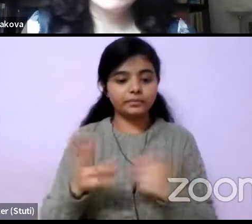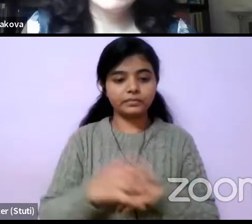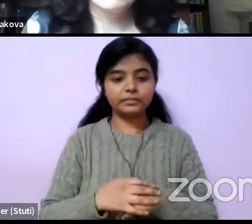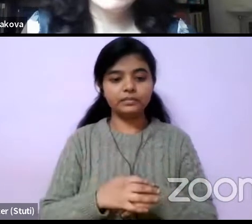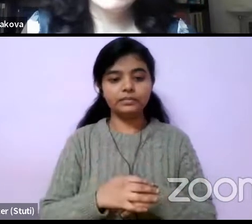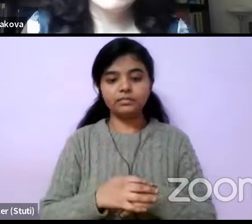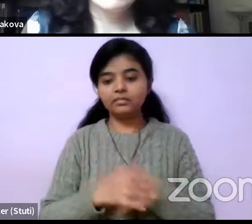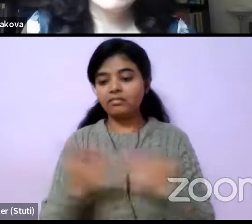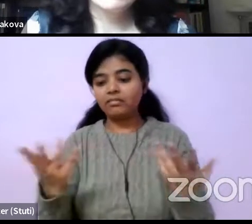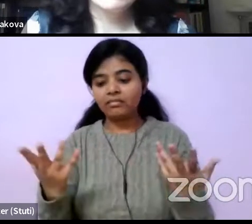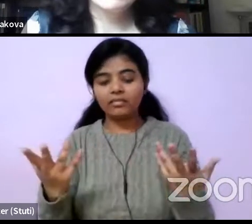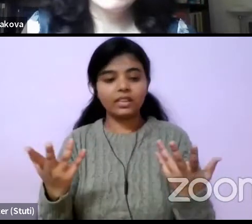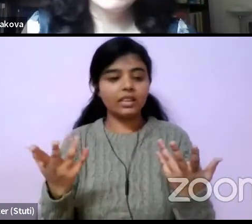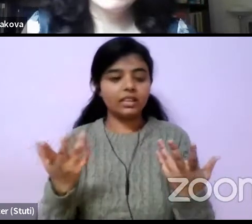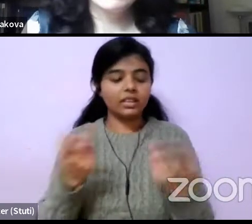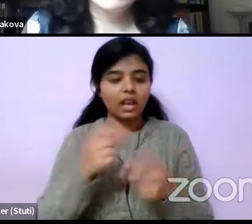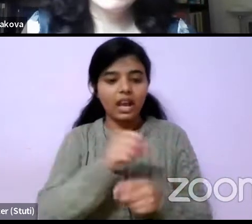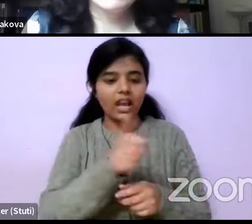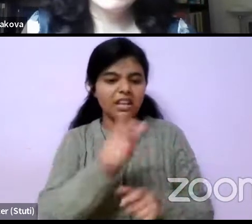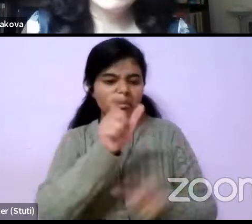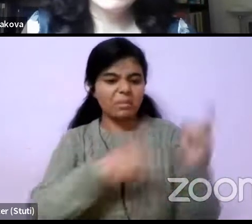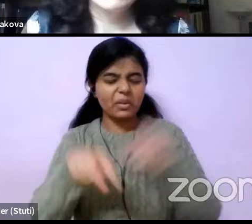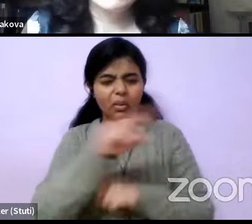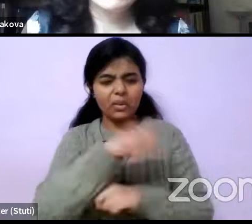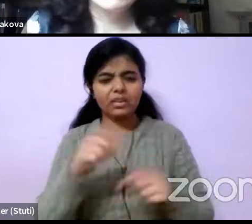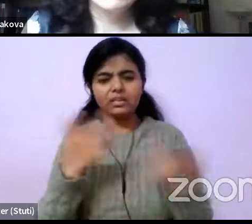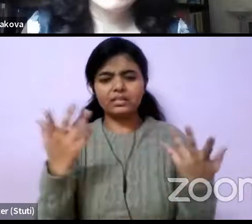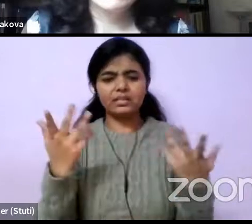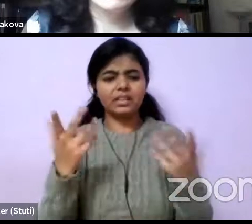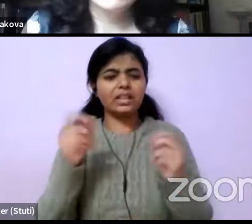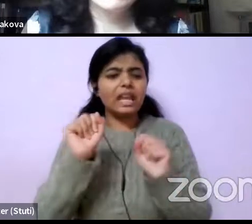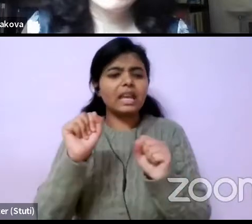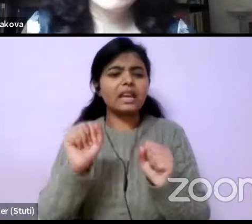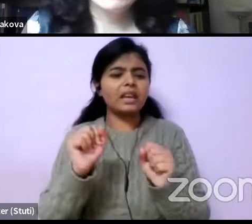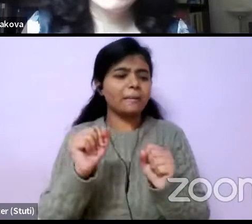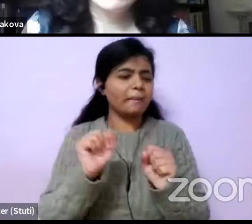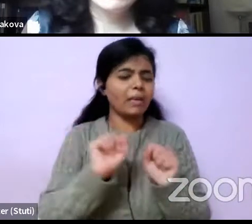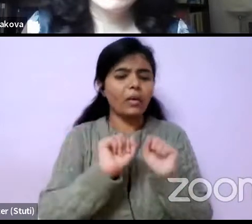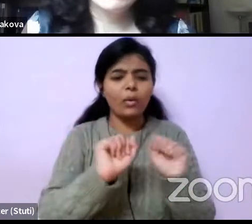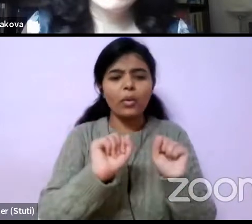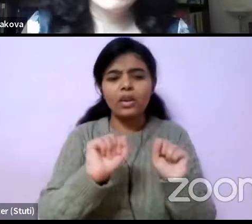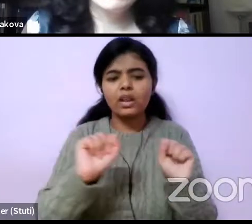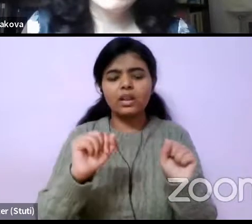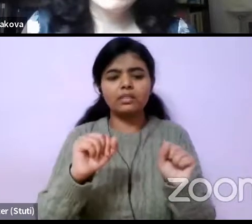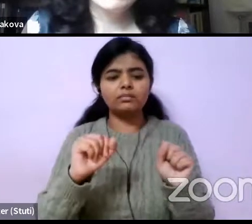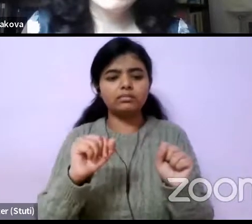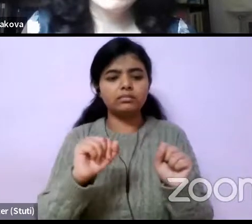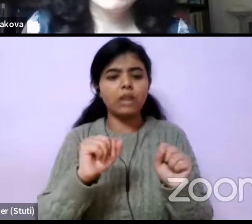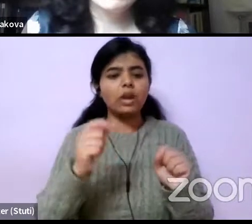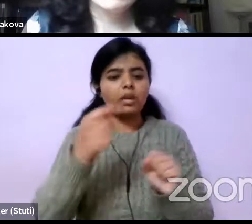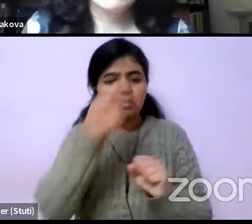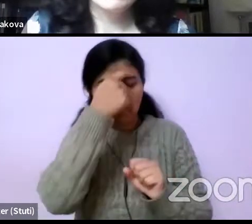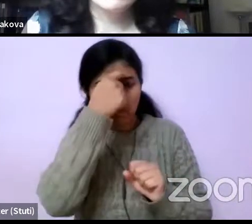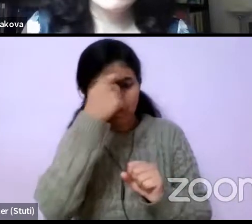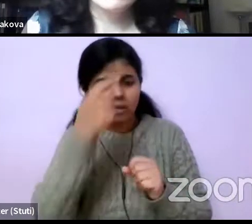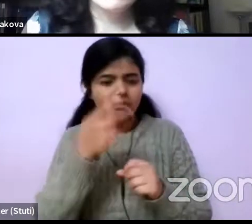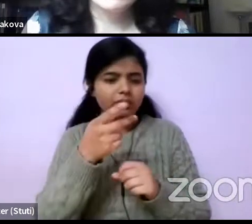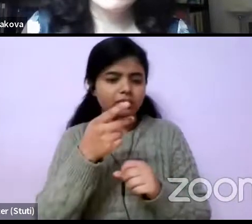Jenny again and other people, the typical, the impairment specific movement. They say that